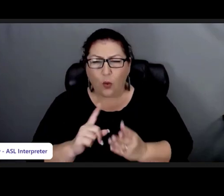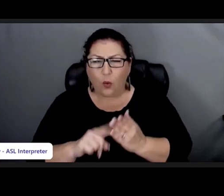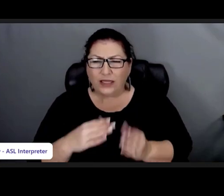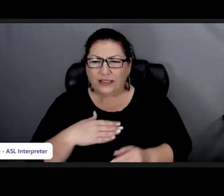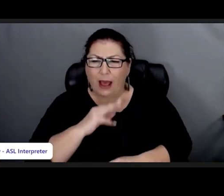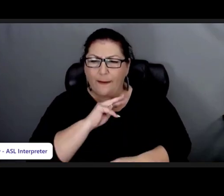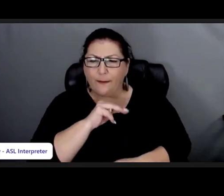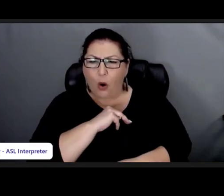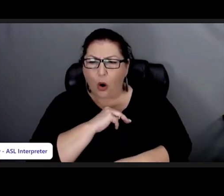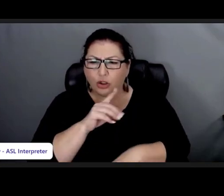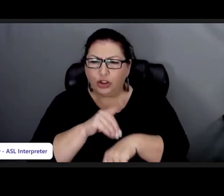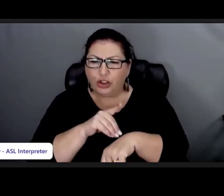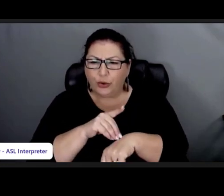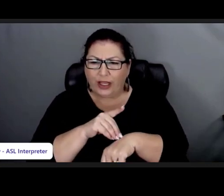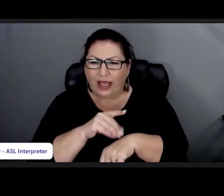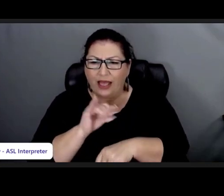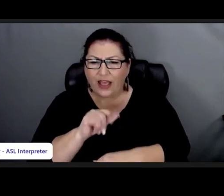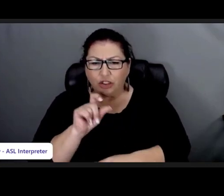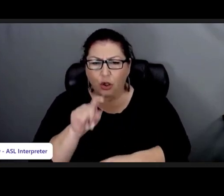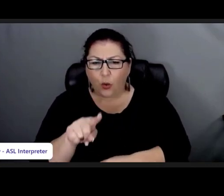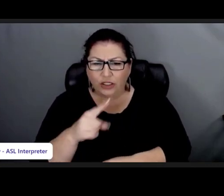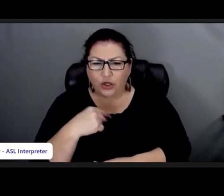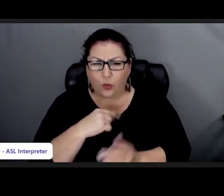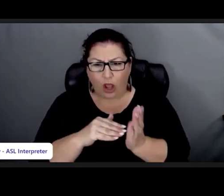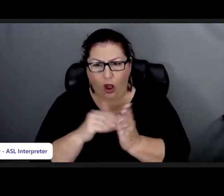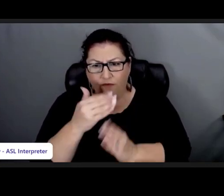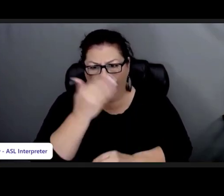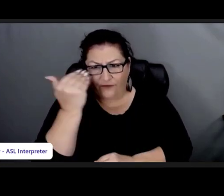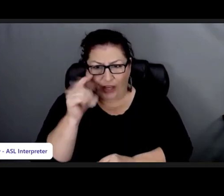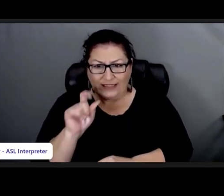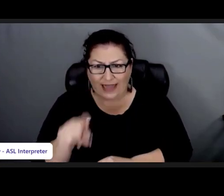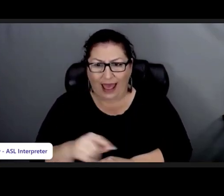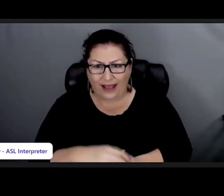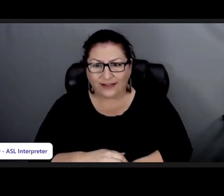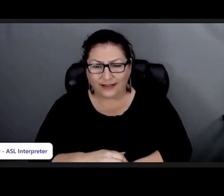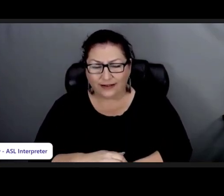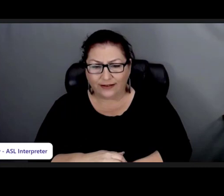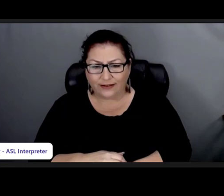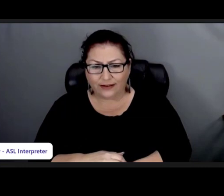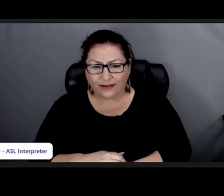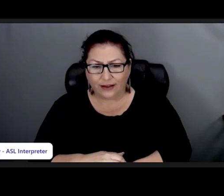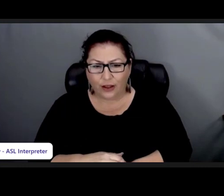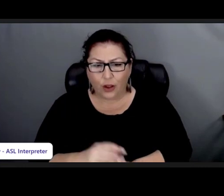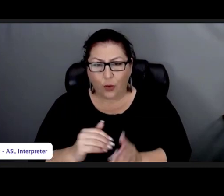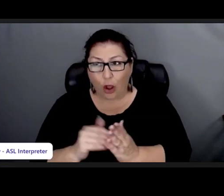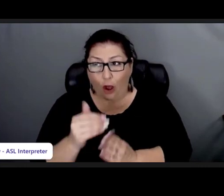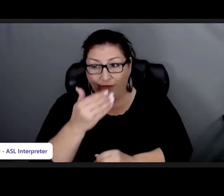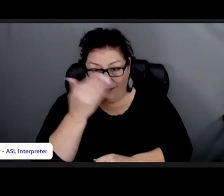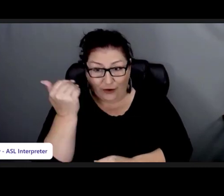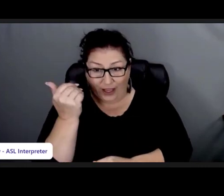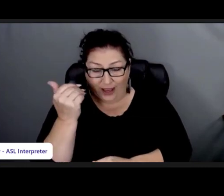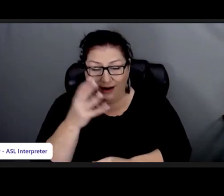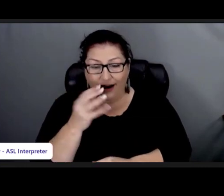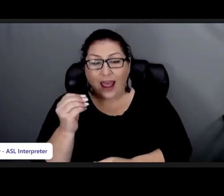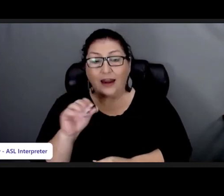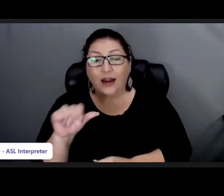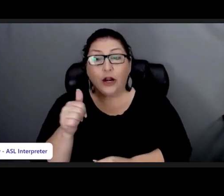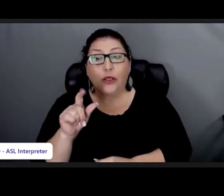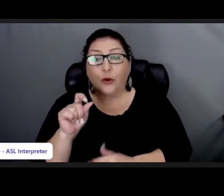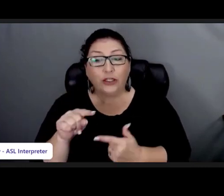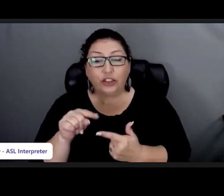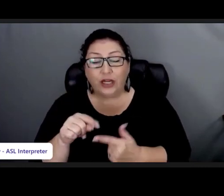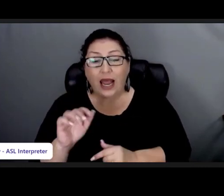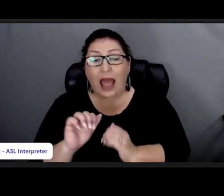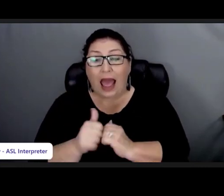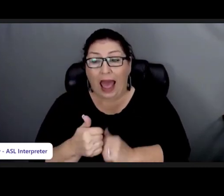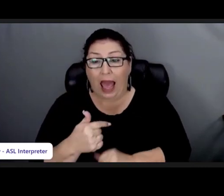duty? That is a question that we often forget to ask. We often forget. And another question is, how would